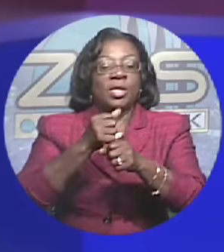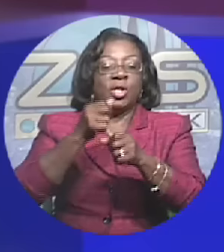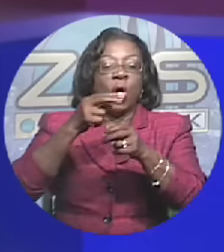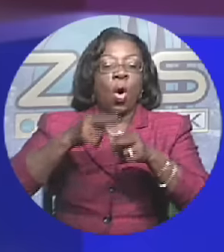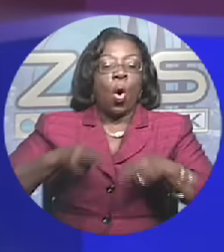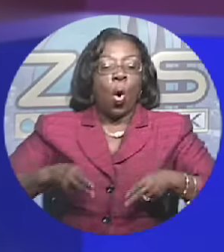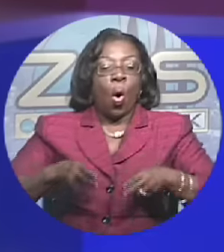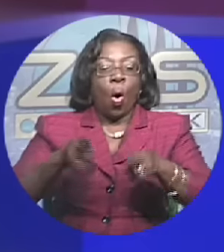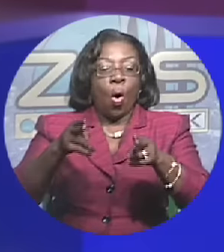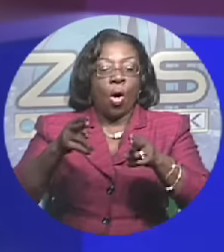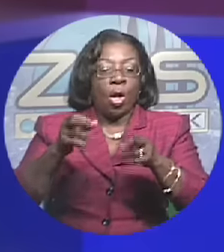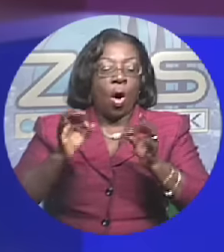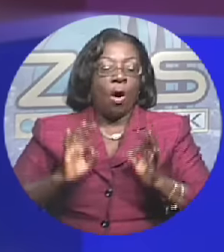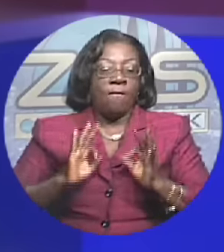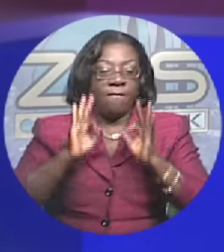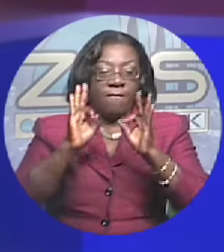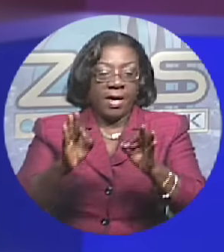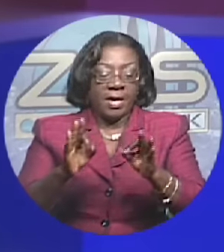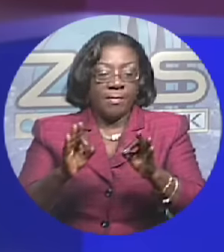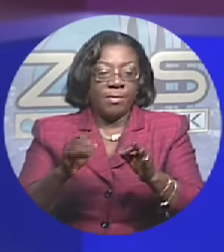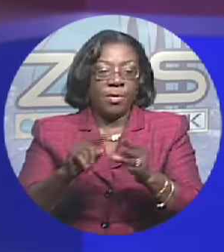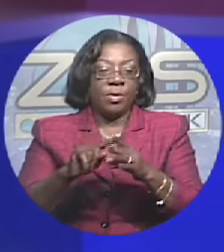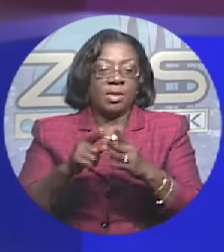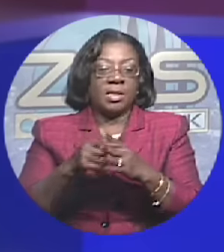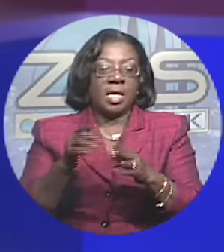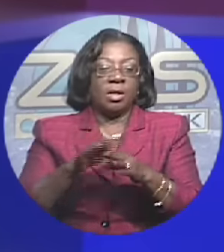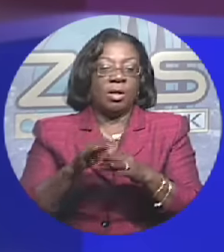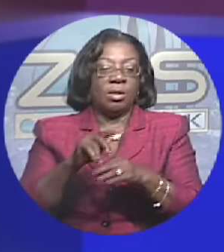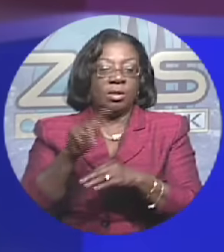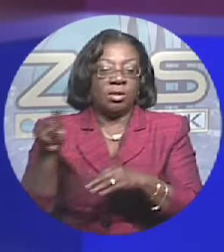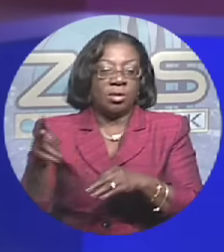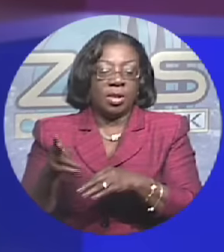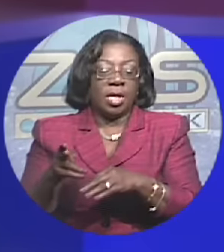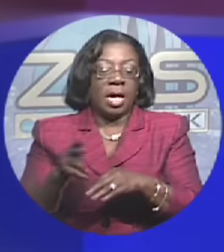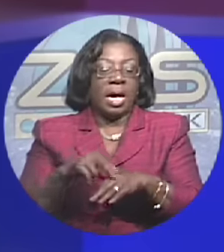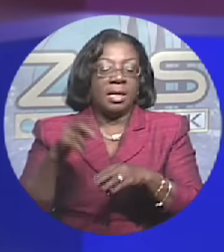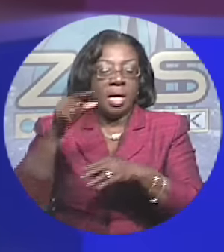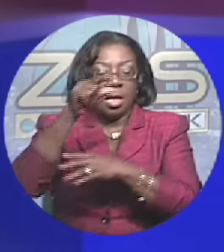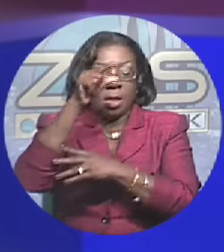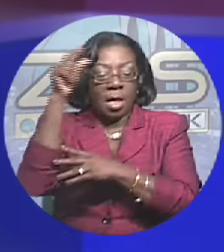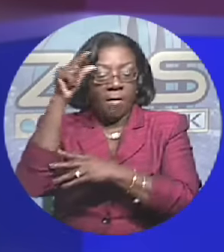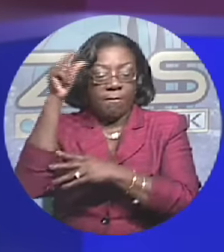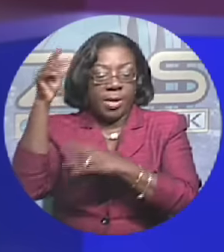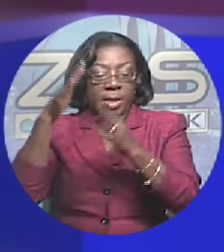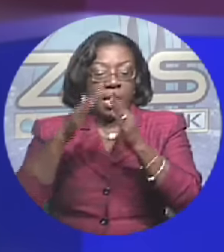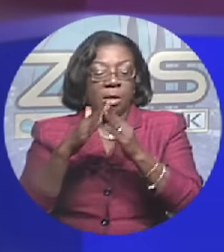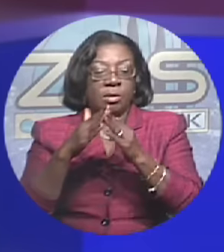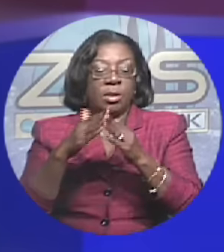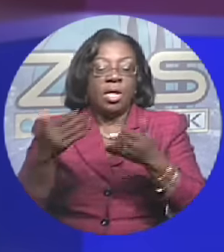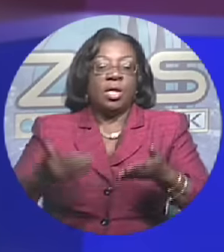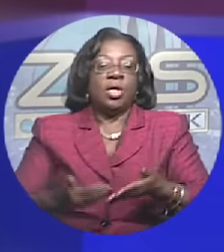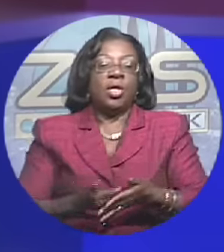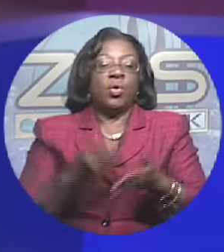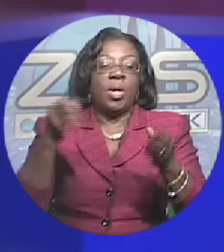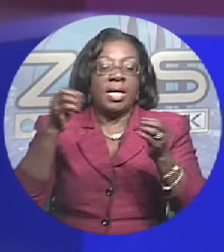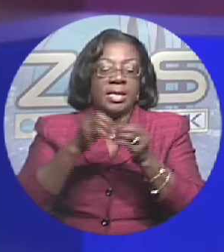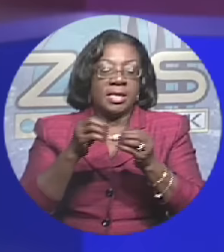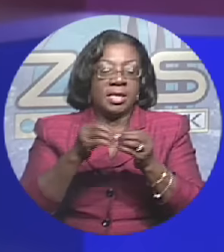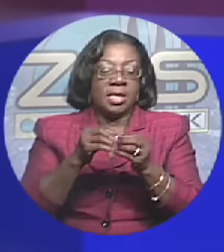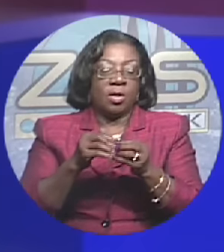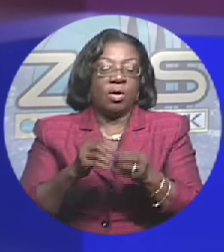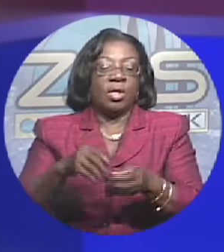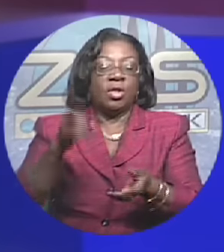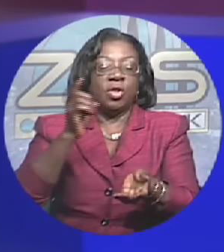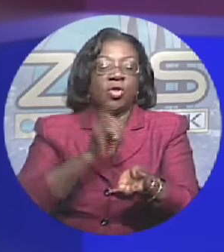by 15 on Thursday when the induction ceremony takes place at the Government House. The new additions, according to the Minister of Sports, Dr.